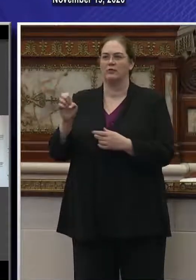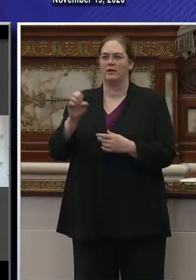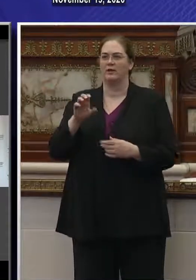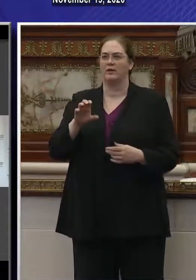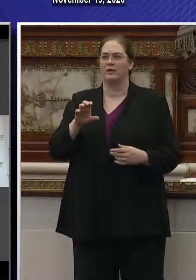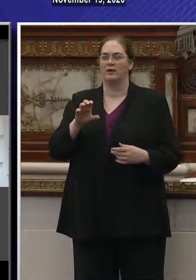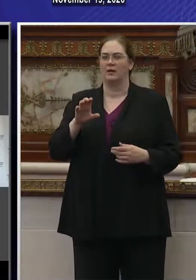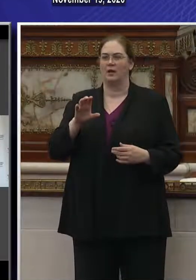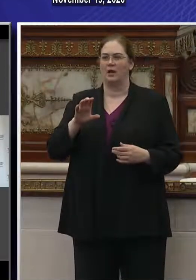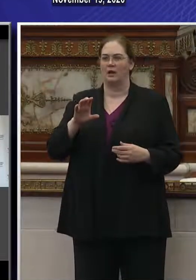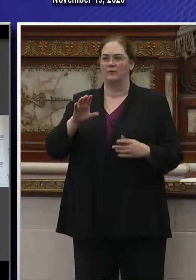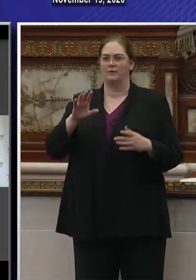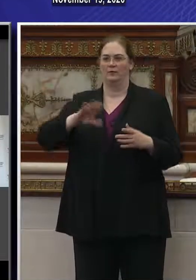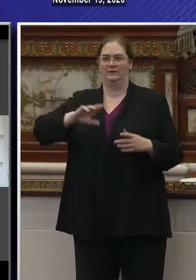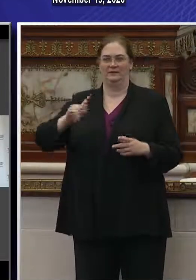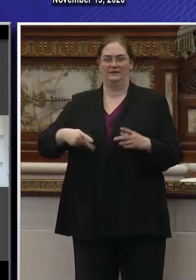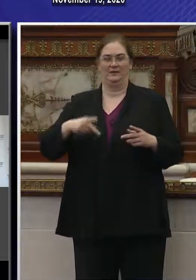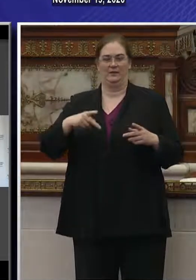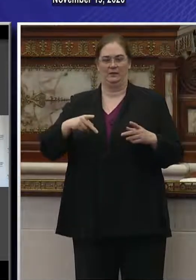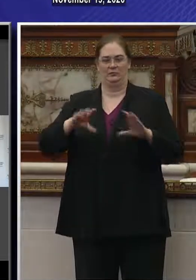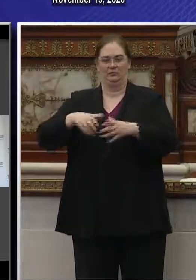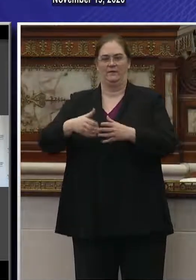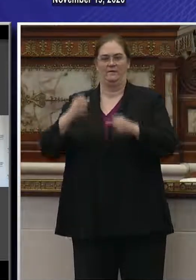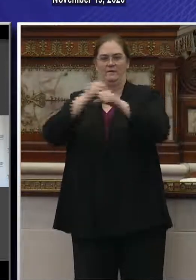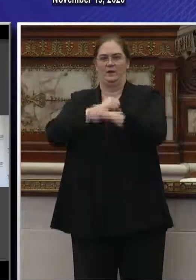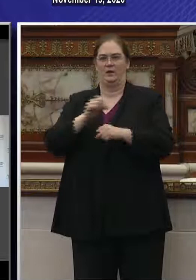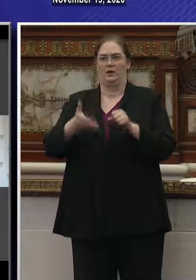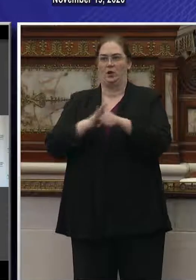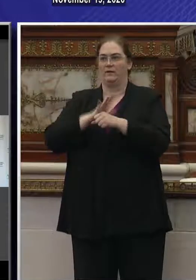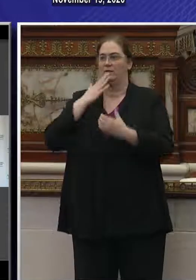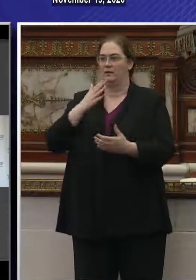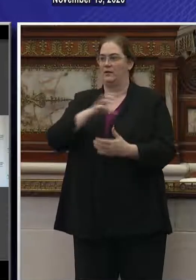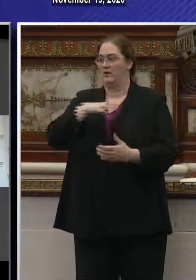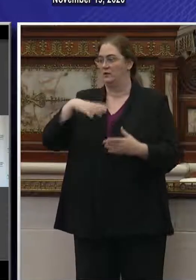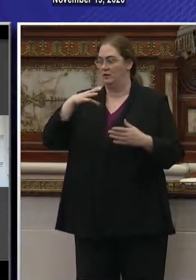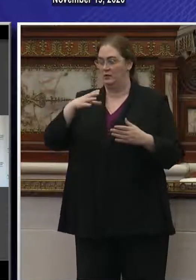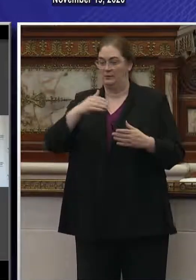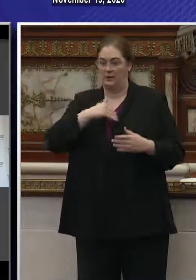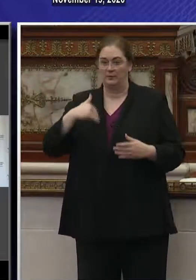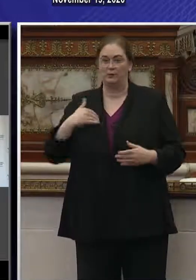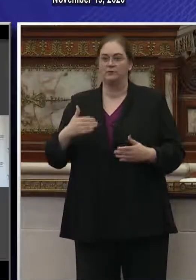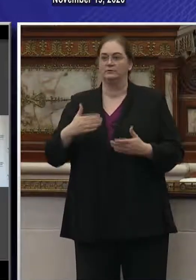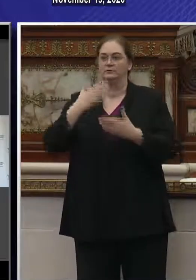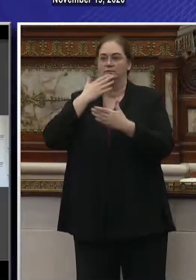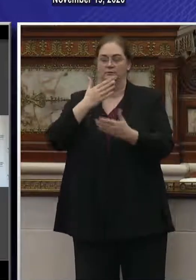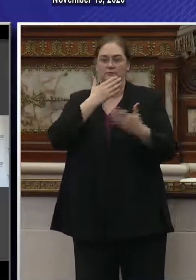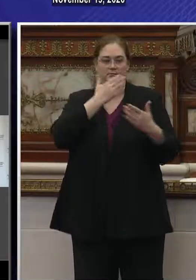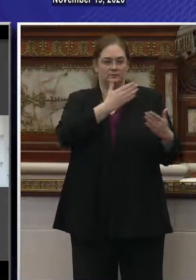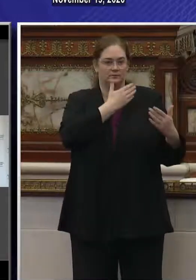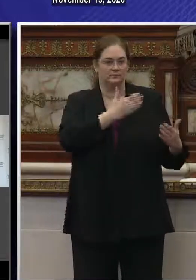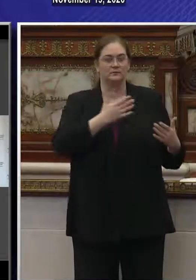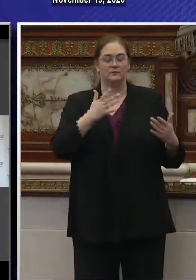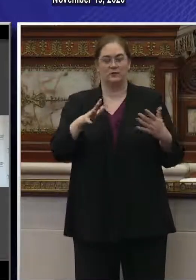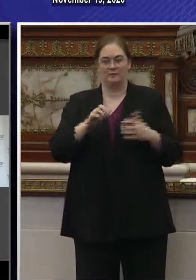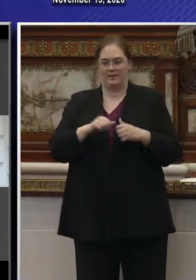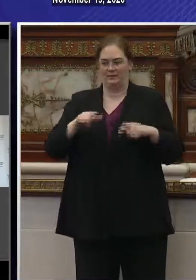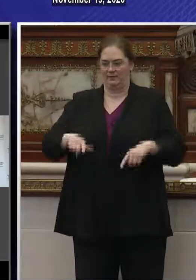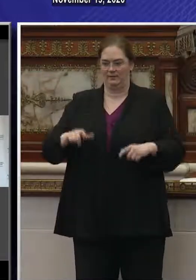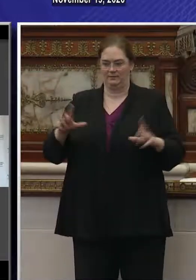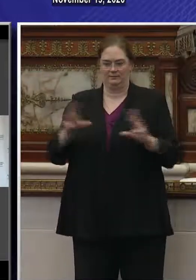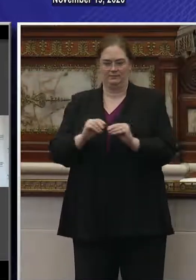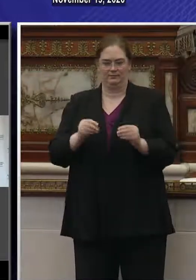CEO of Philly Fighting COVID. So thank you very much, council members, and thank you very much, Councilmember Heenan and Chair Bass, for making this hearing